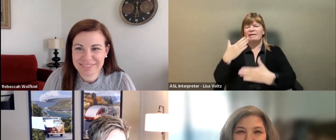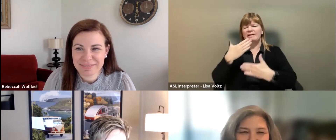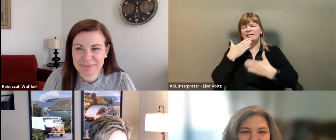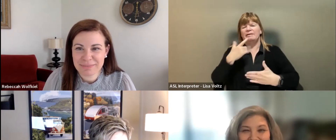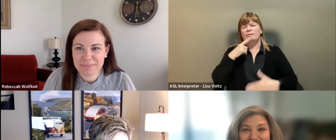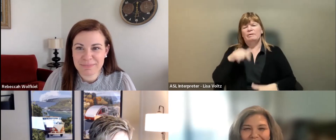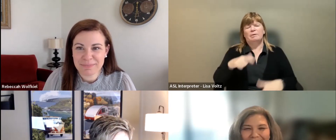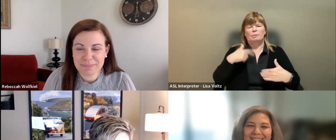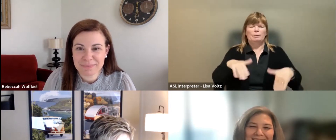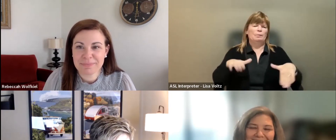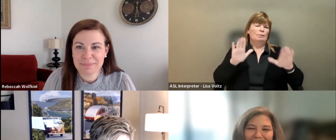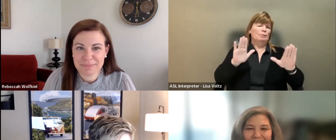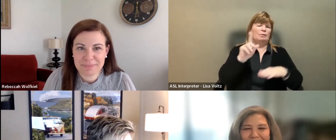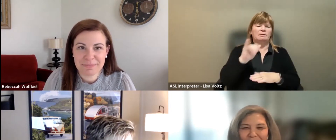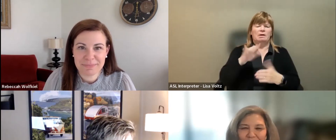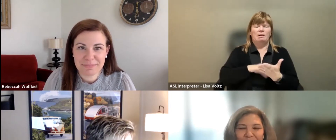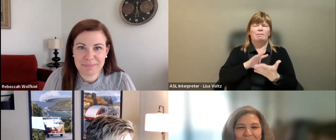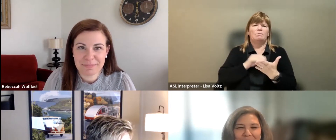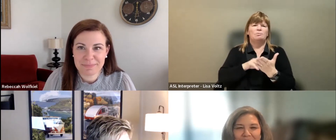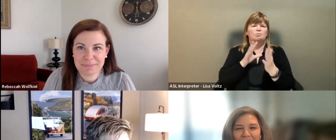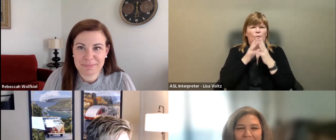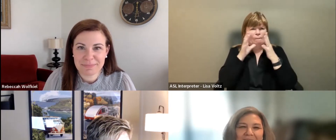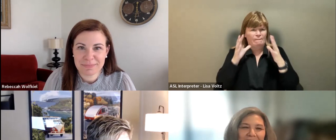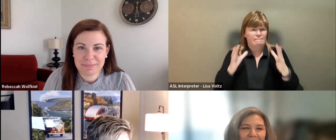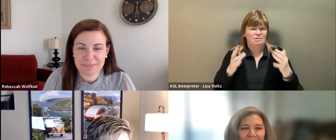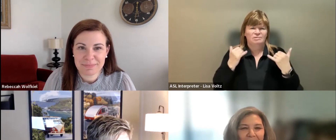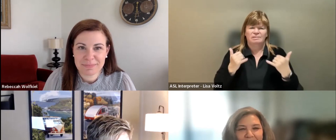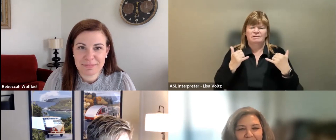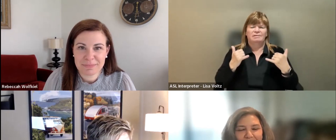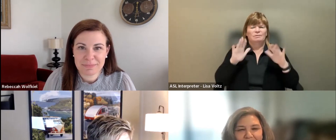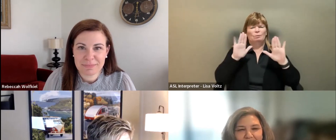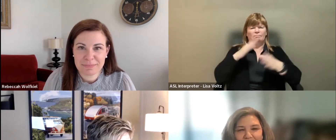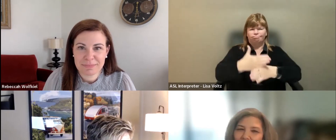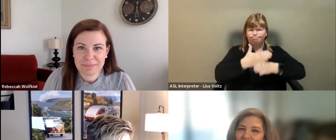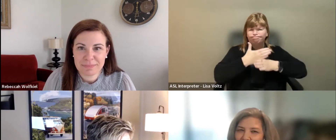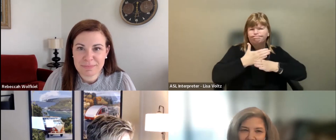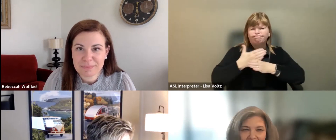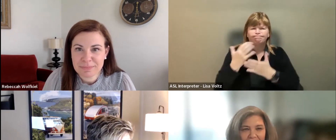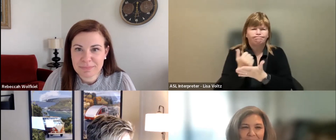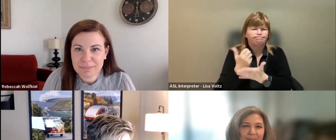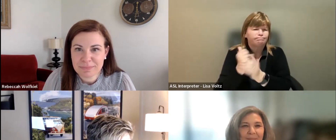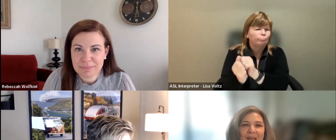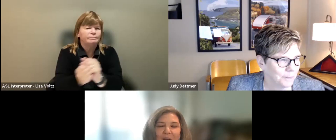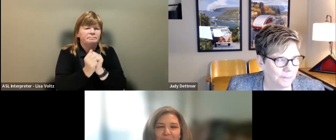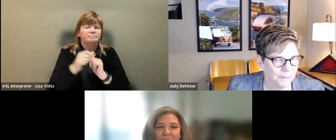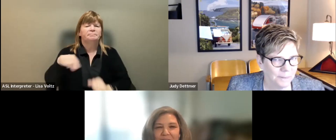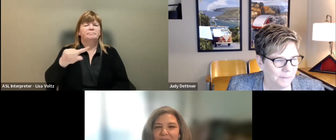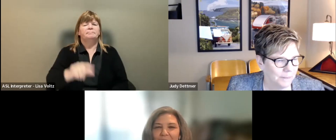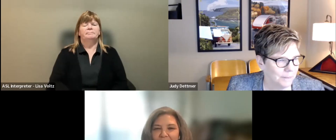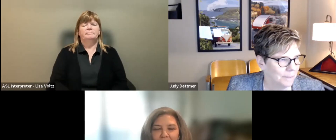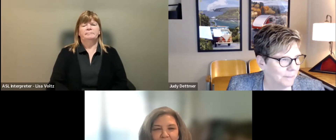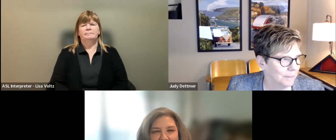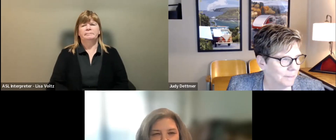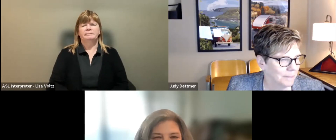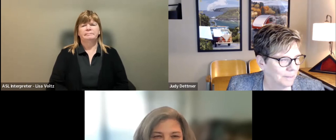great day. I have learned a lot today, and it's been just wonderful to share this time with all of you. I want to